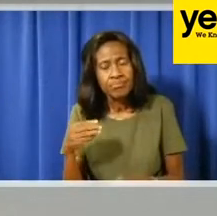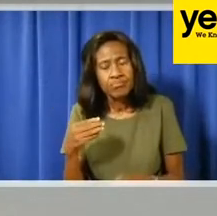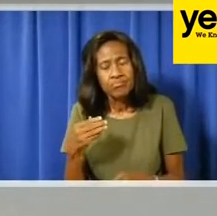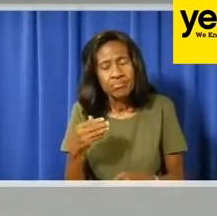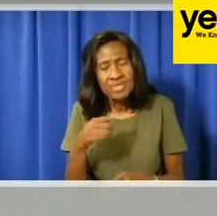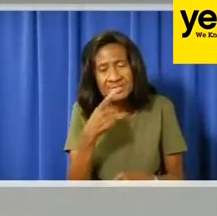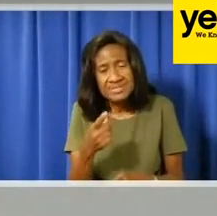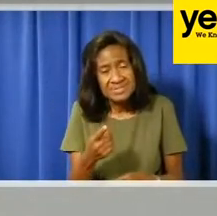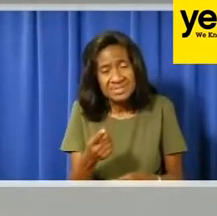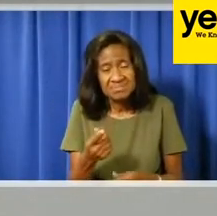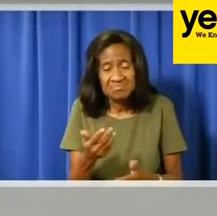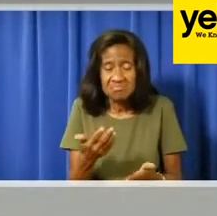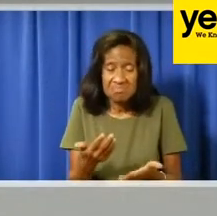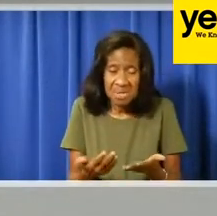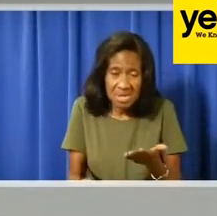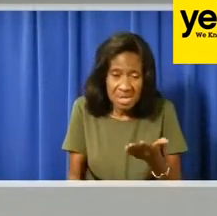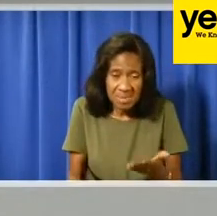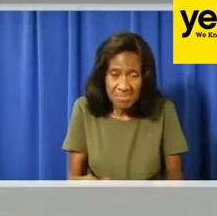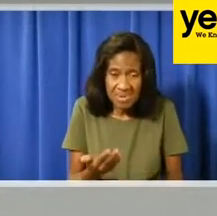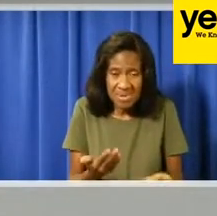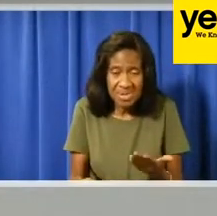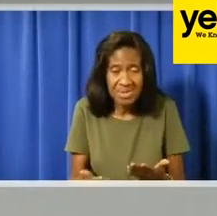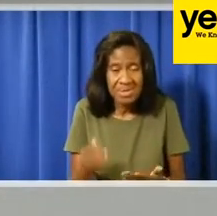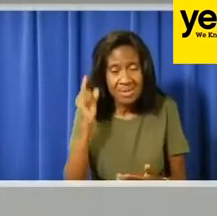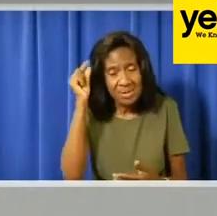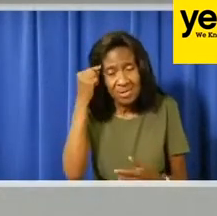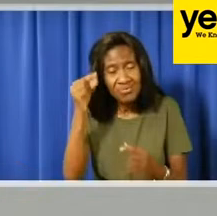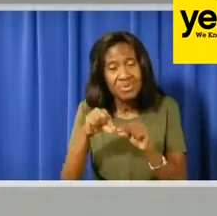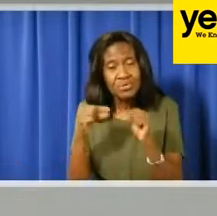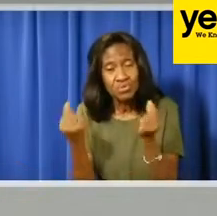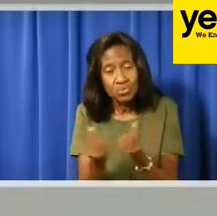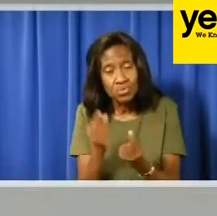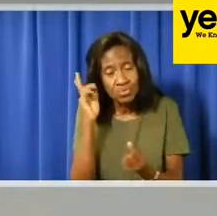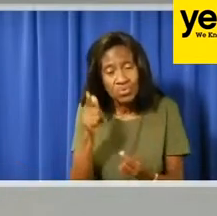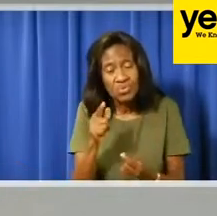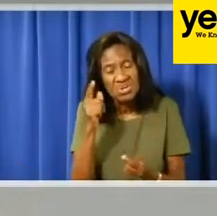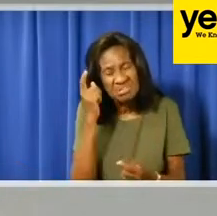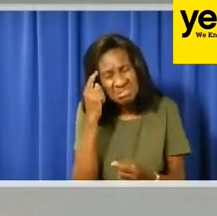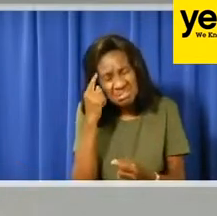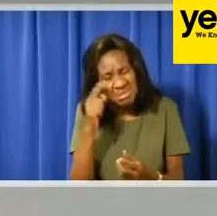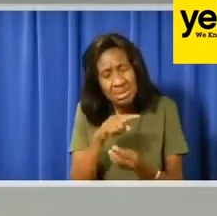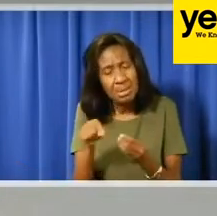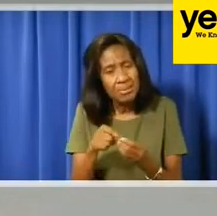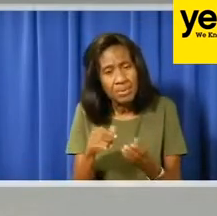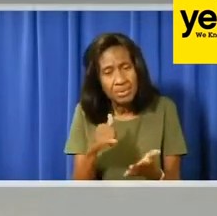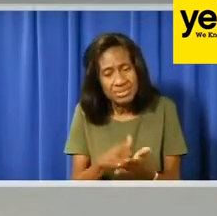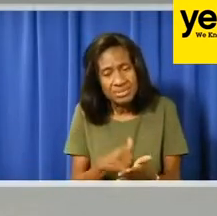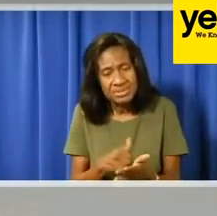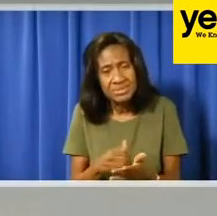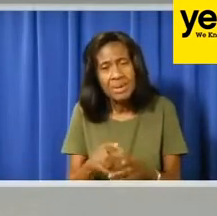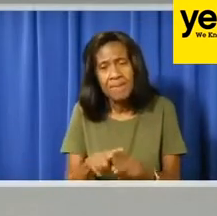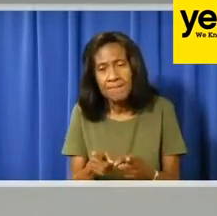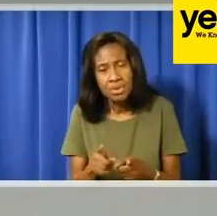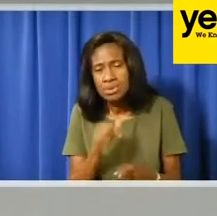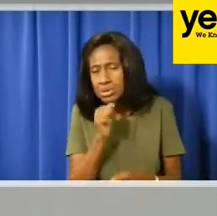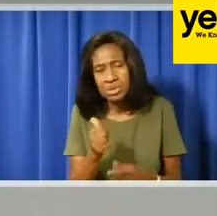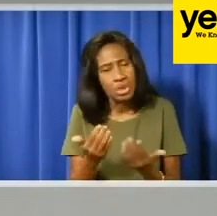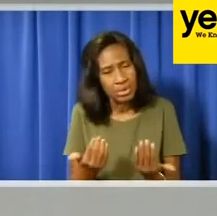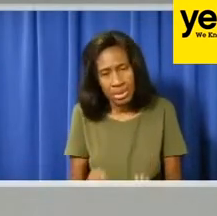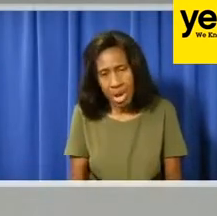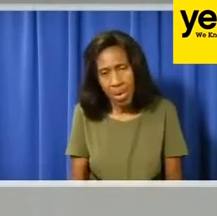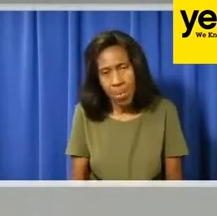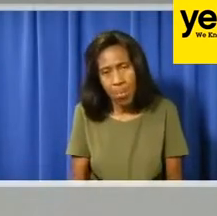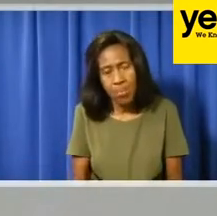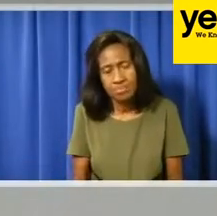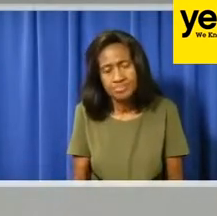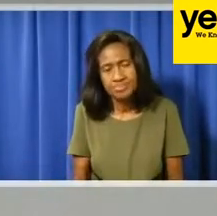consider ourselves in terms of regulation. But it is not something at this point